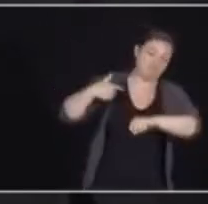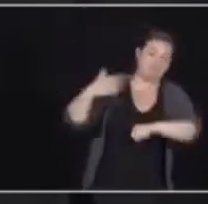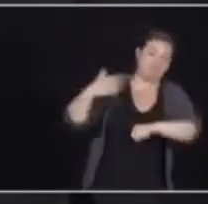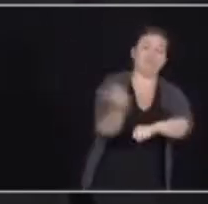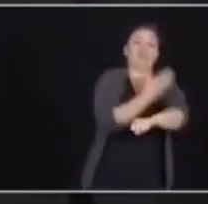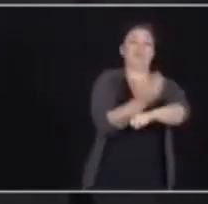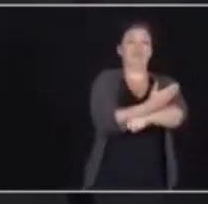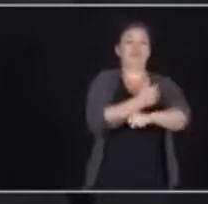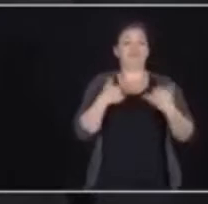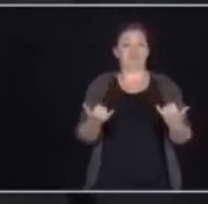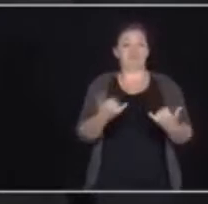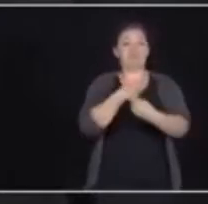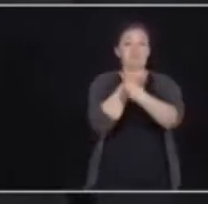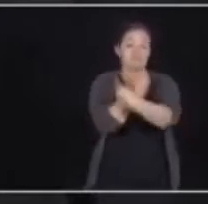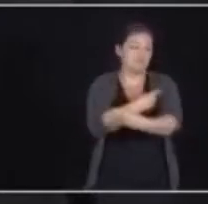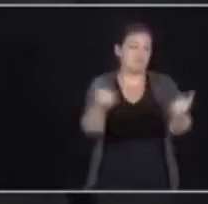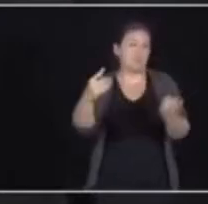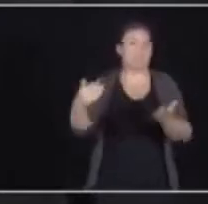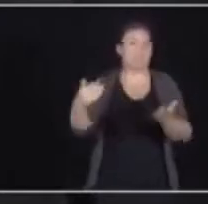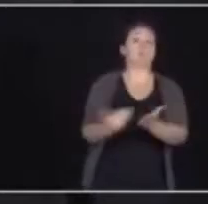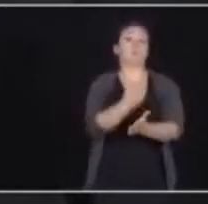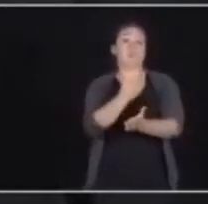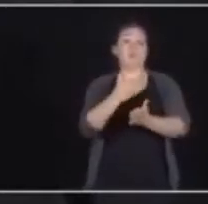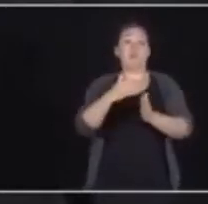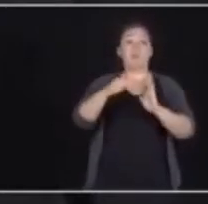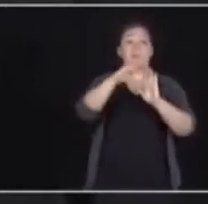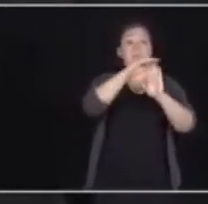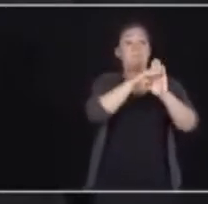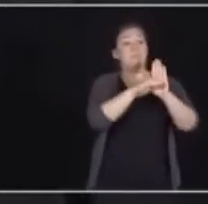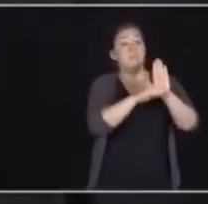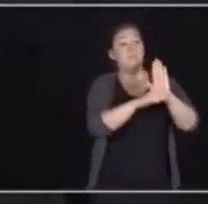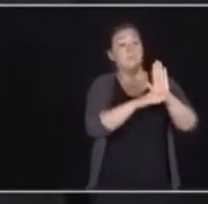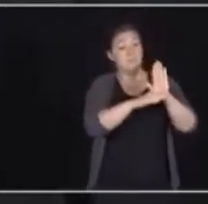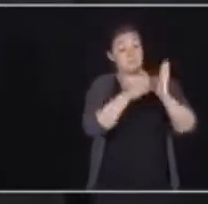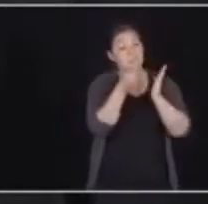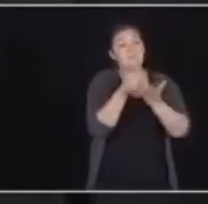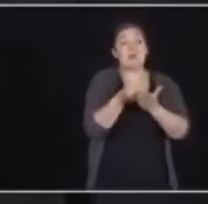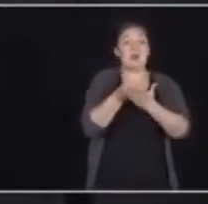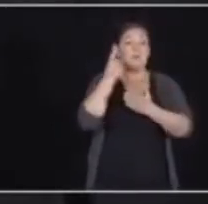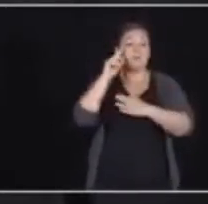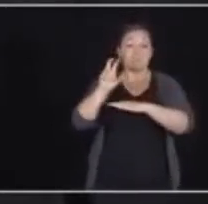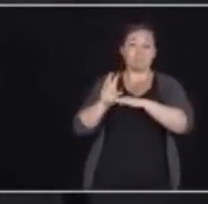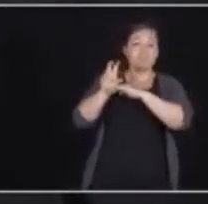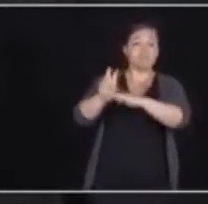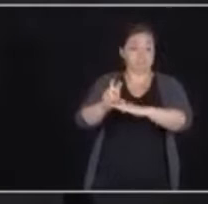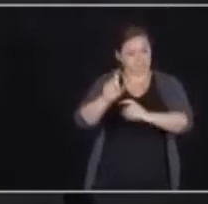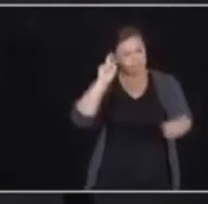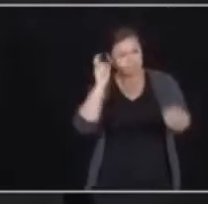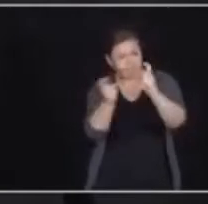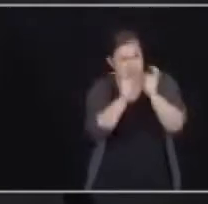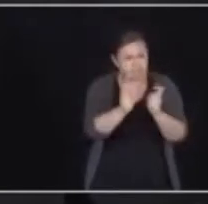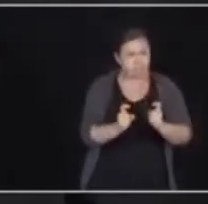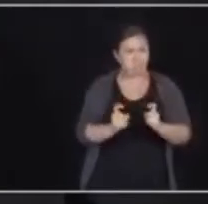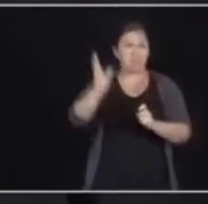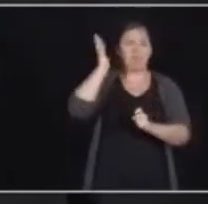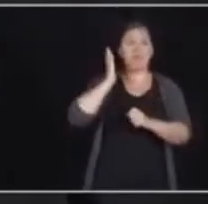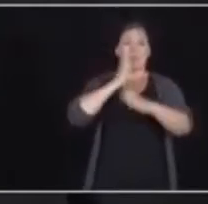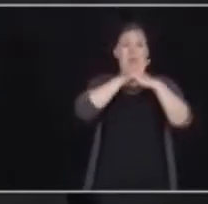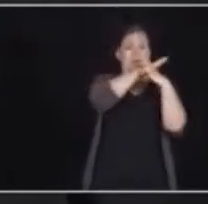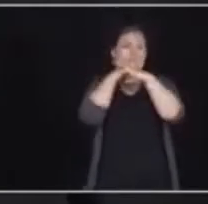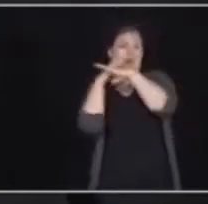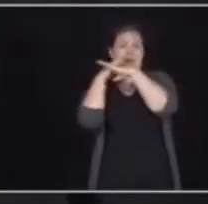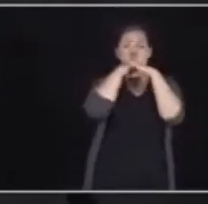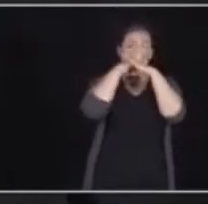are announcing our new modernized funding model that will break down long-standing barriers and accelerate the construction